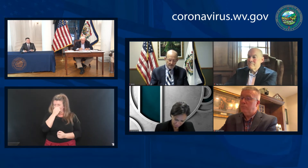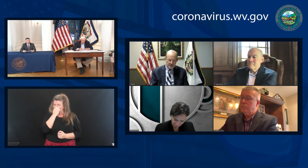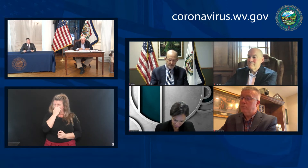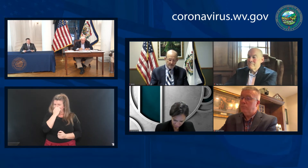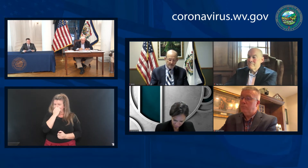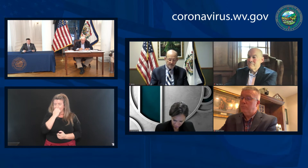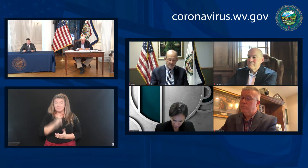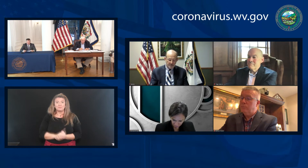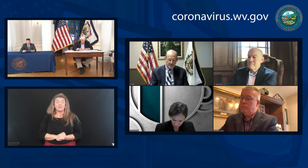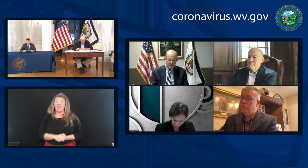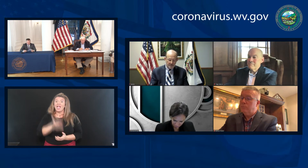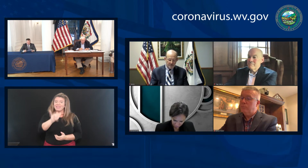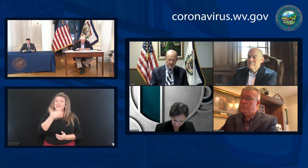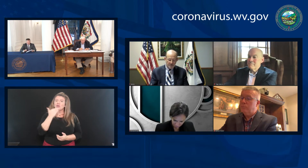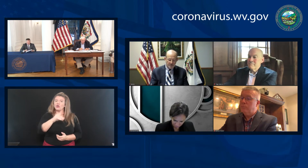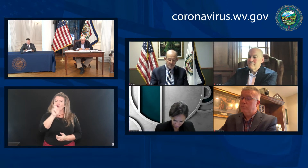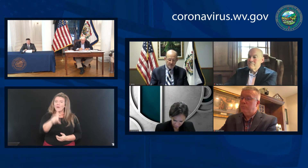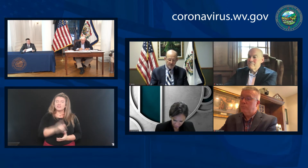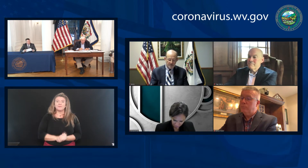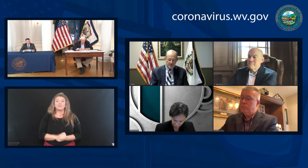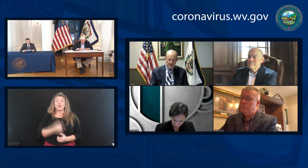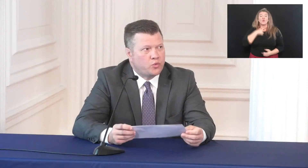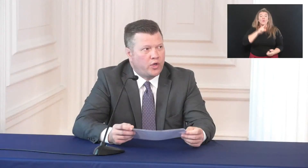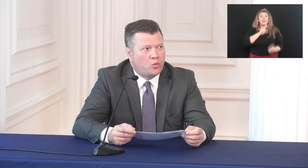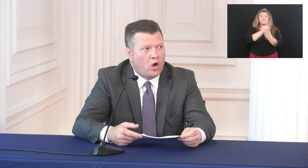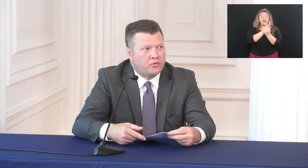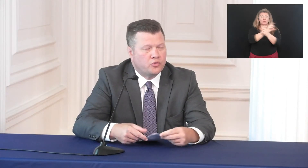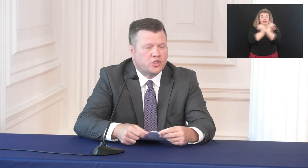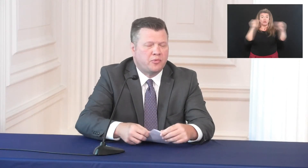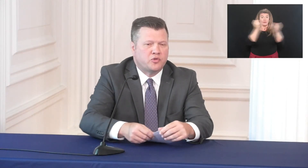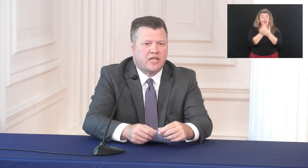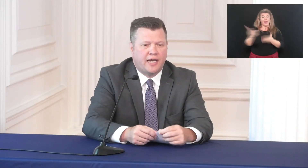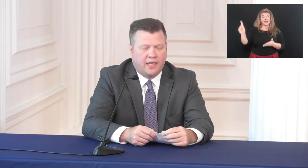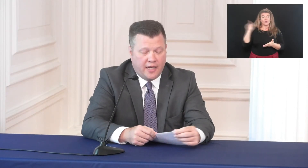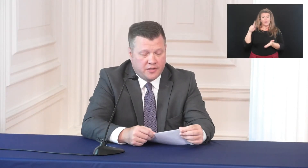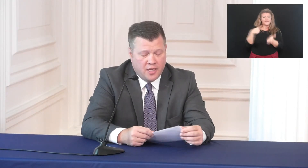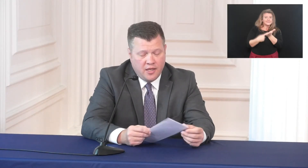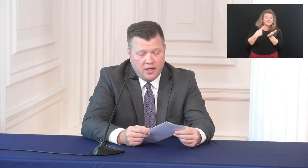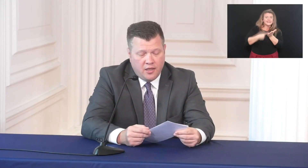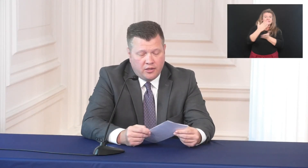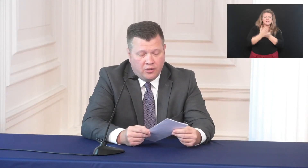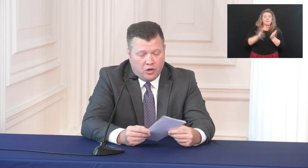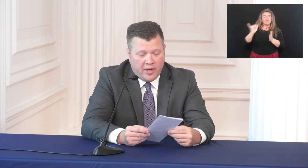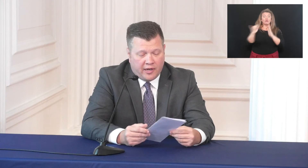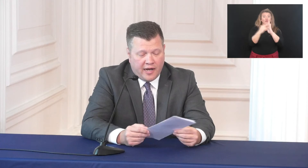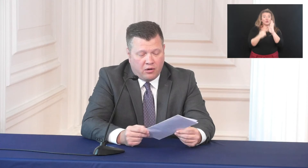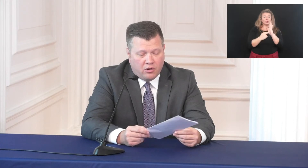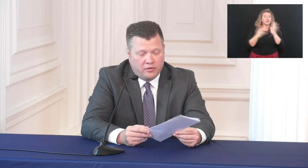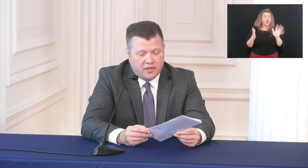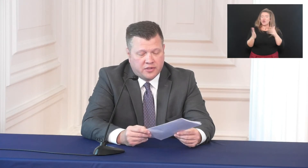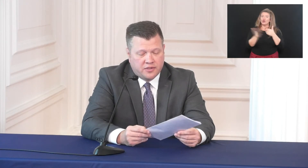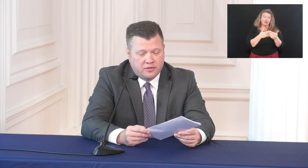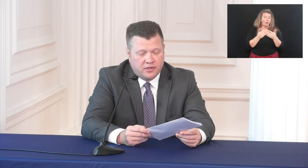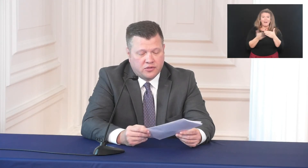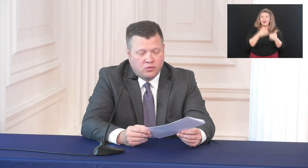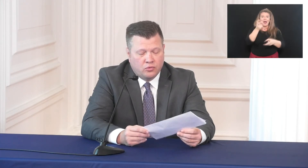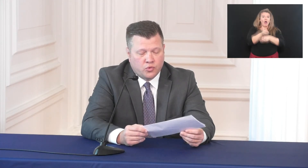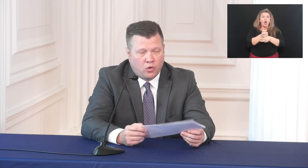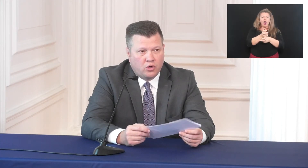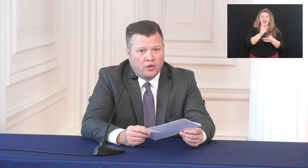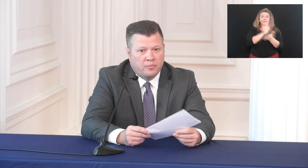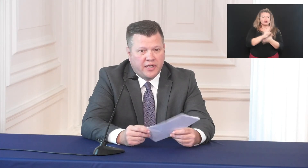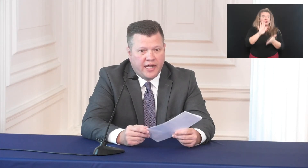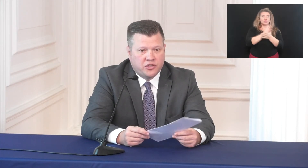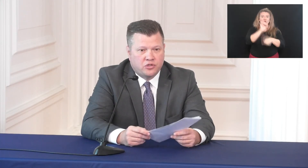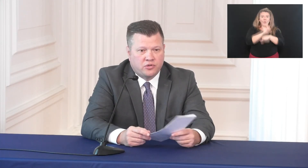Actually, great question. We met with the superintendents last week, walked through some of those guidelines. No matter how hard these schools